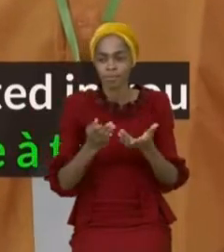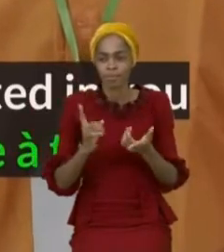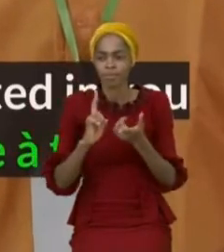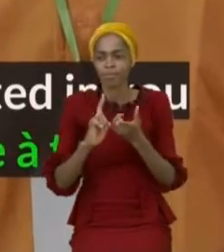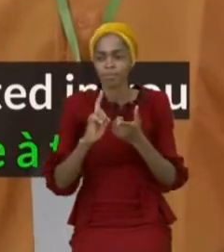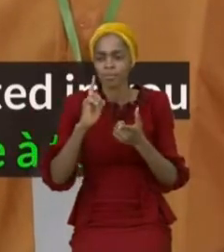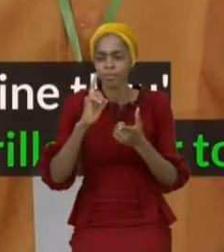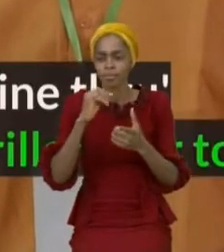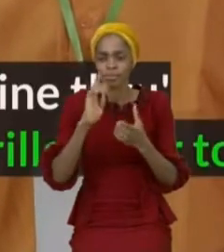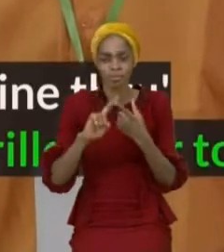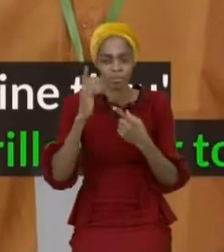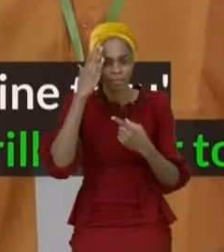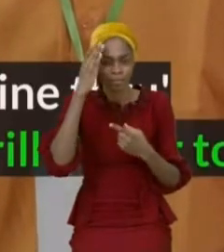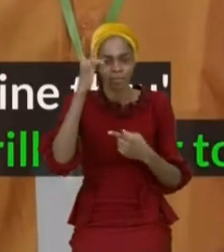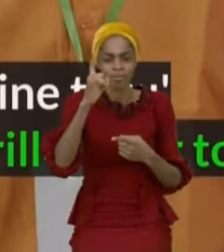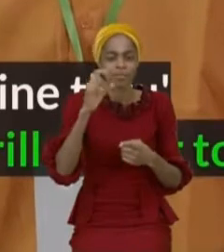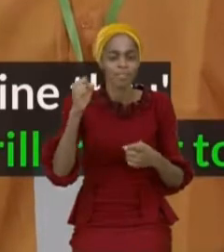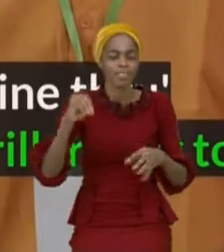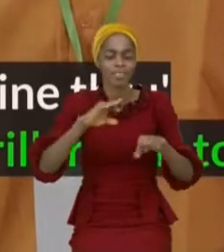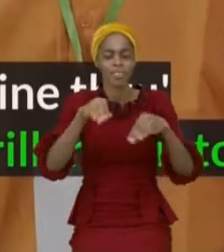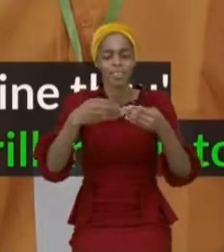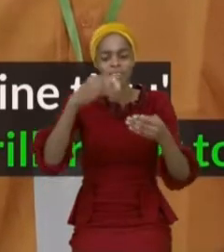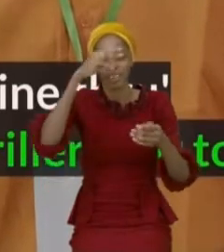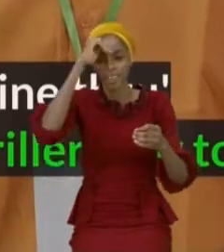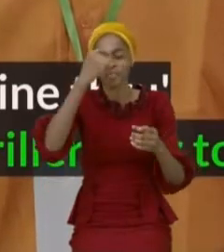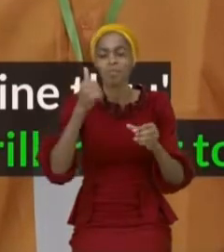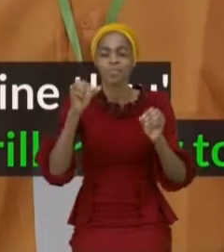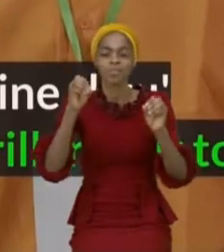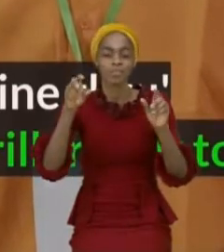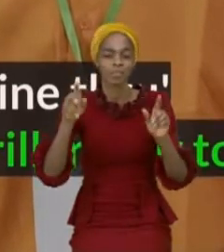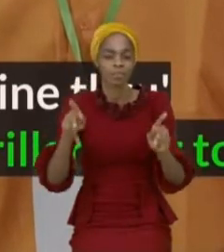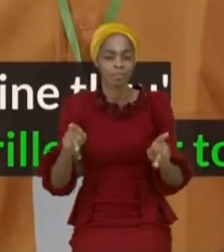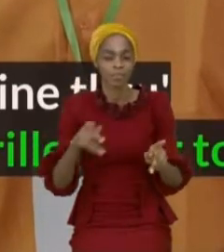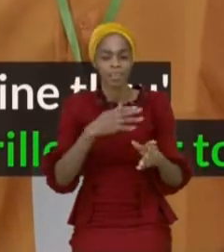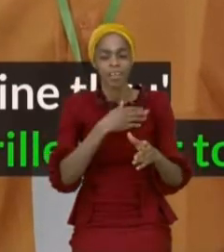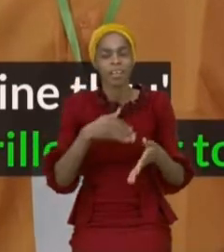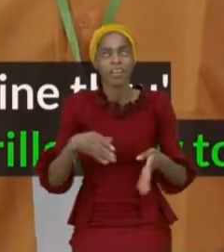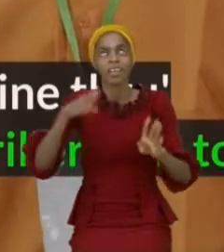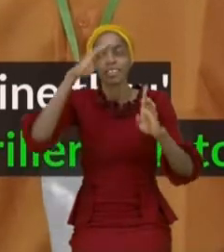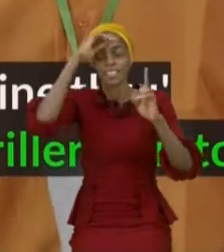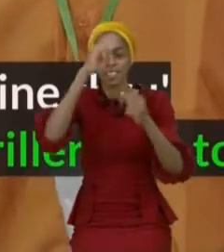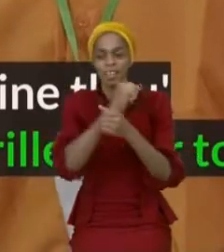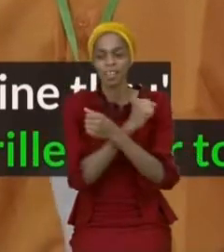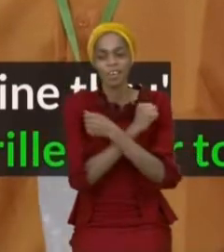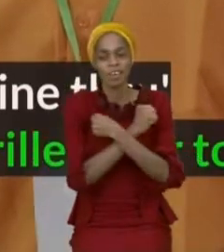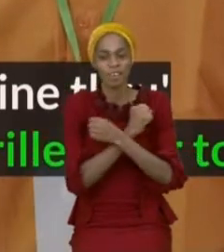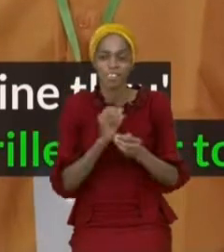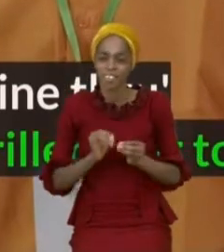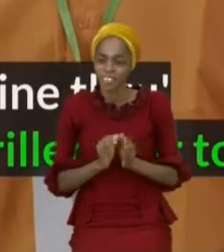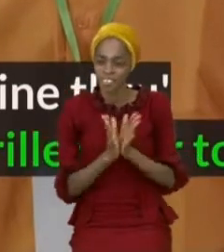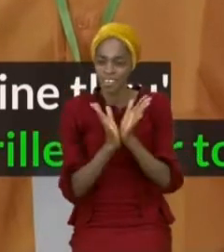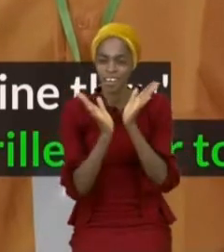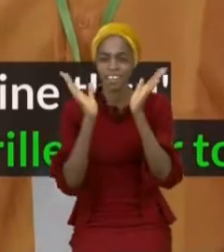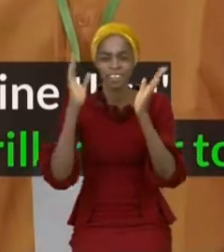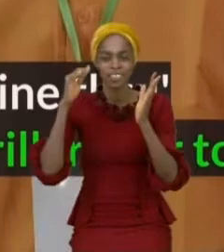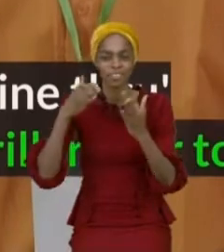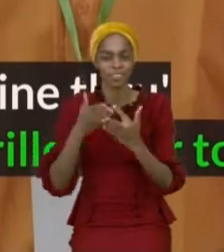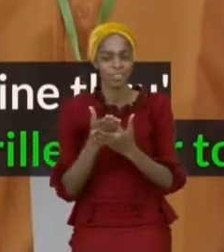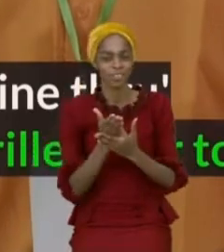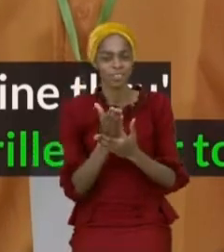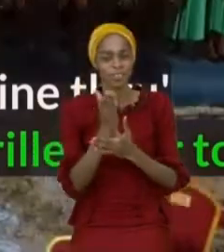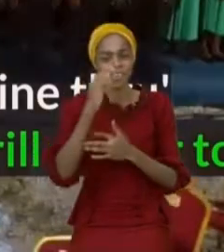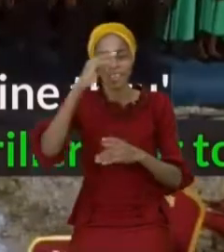you. So give him all checks and let his love shine